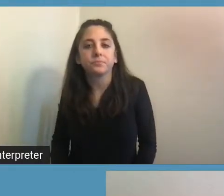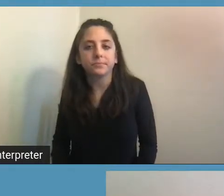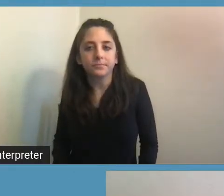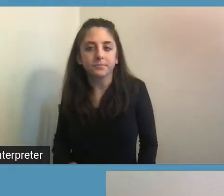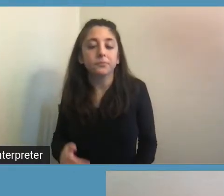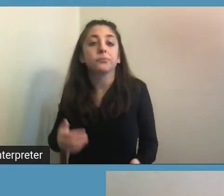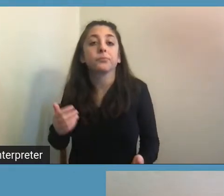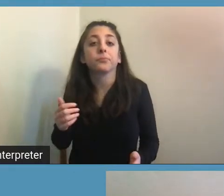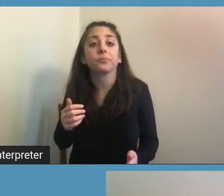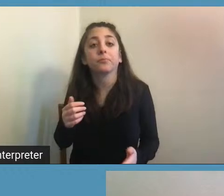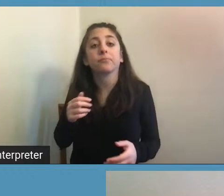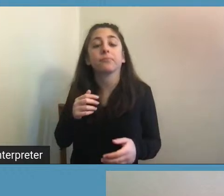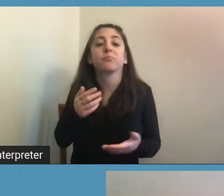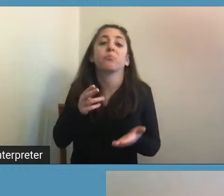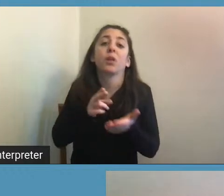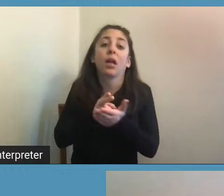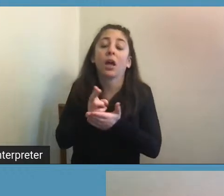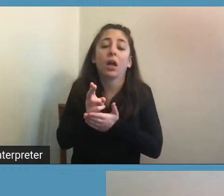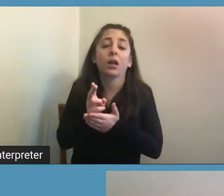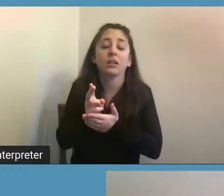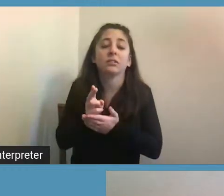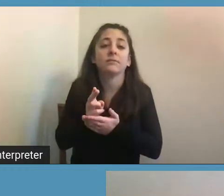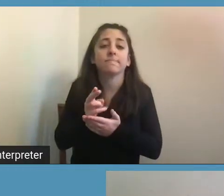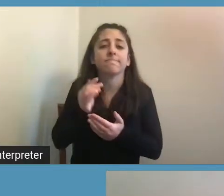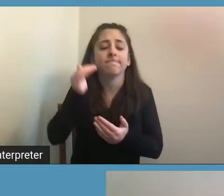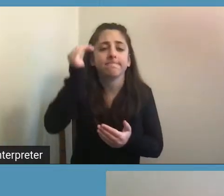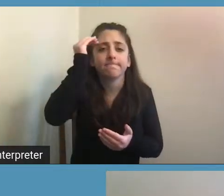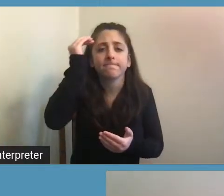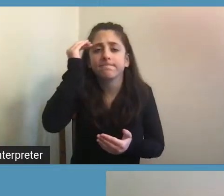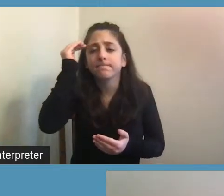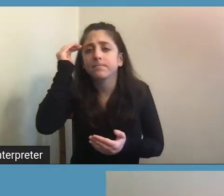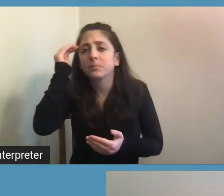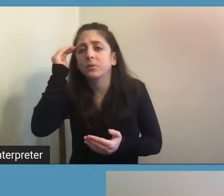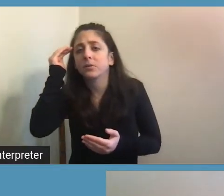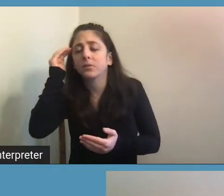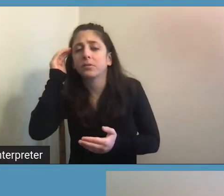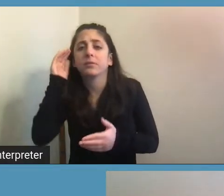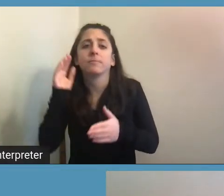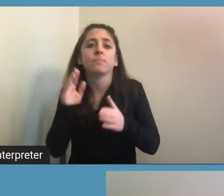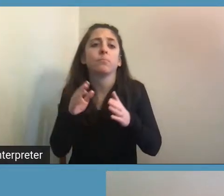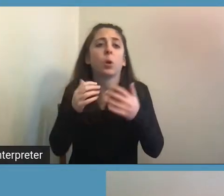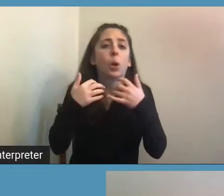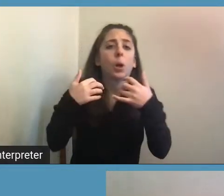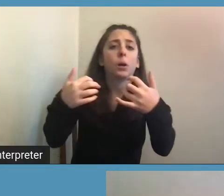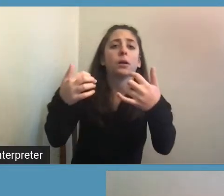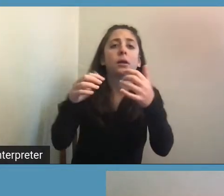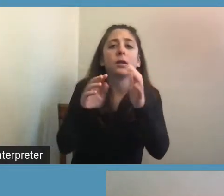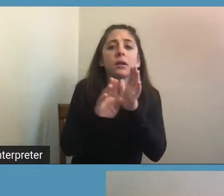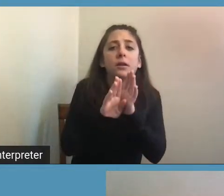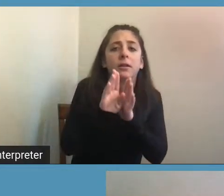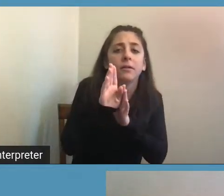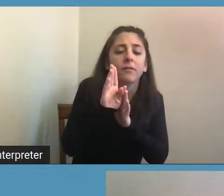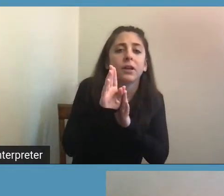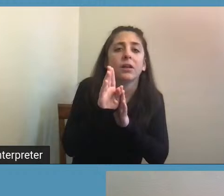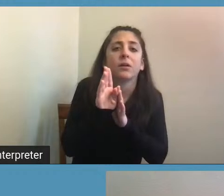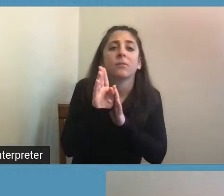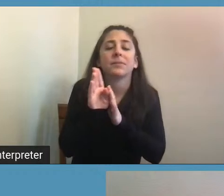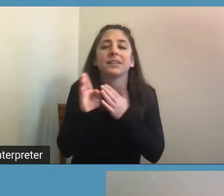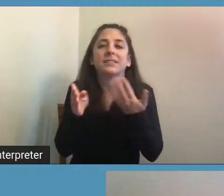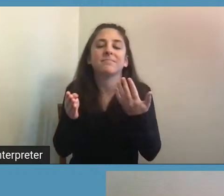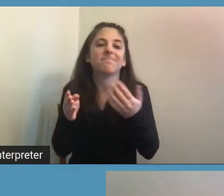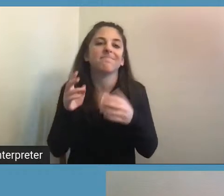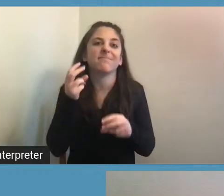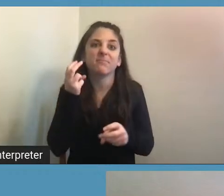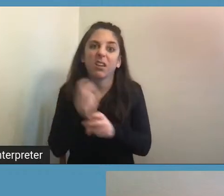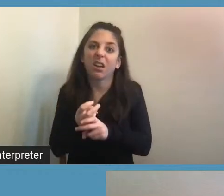for organic awareness growth and attaining audience um, it does not exist anymore,